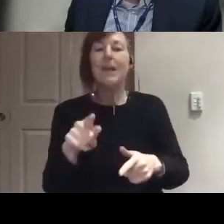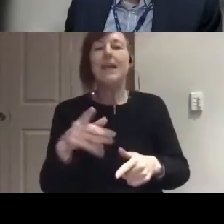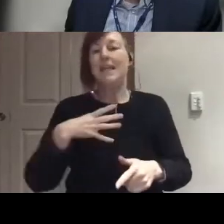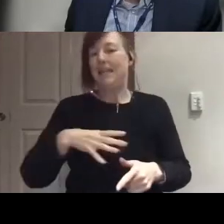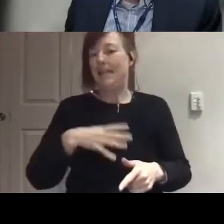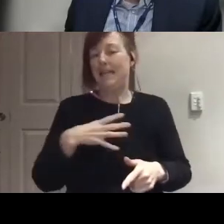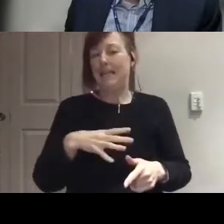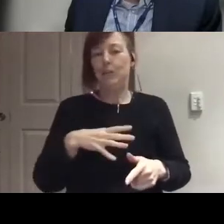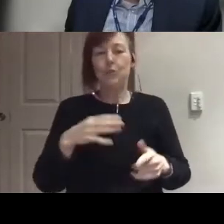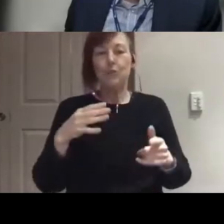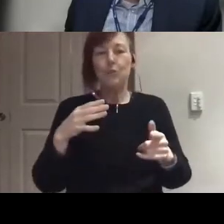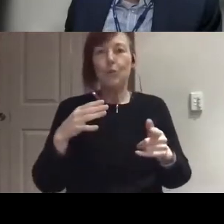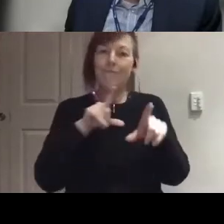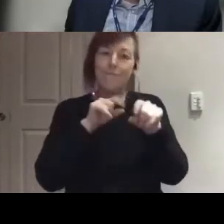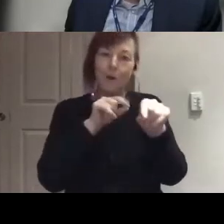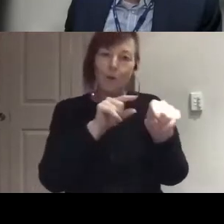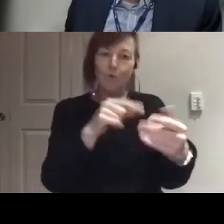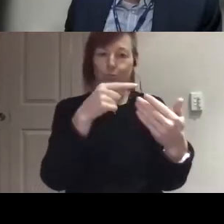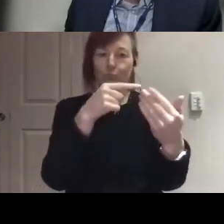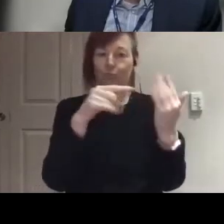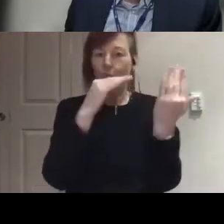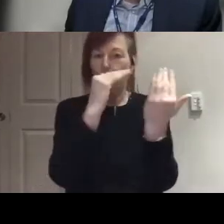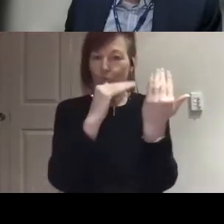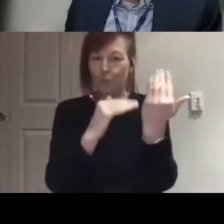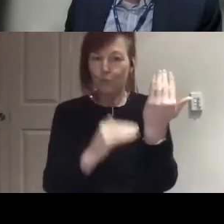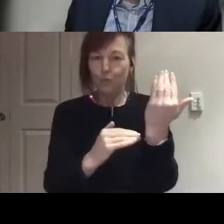have to follow the lockdown rules, reduce as much as